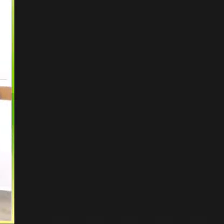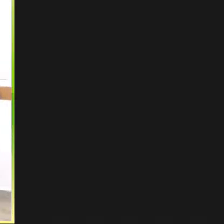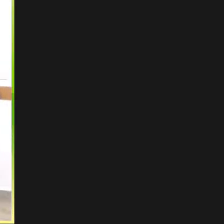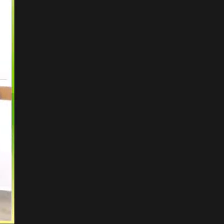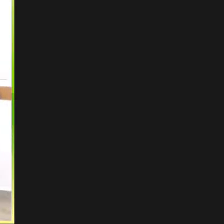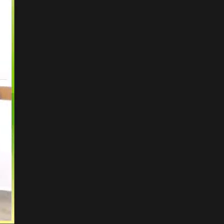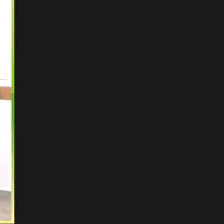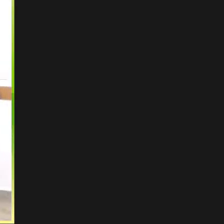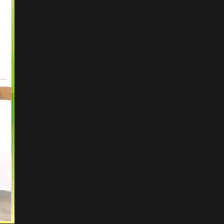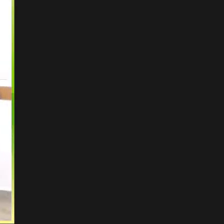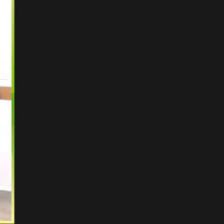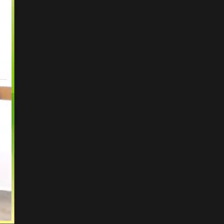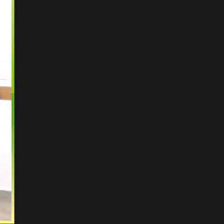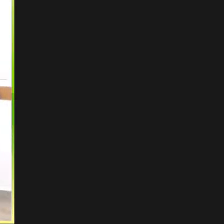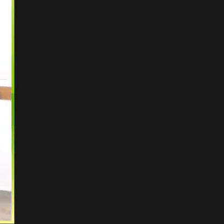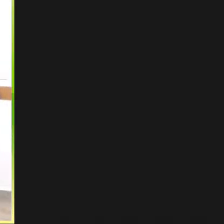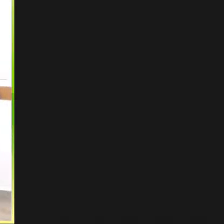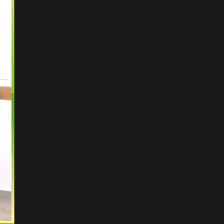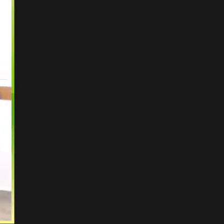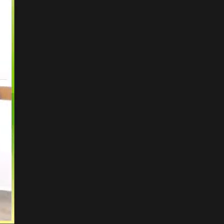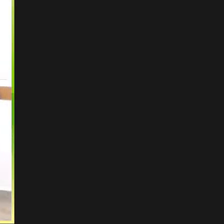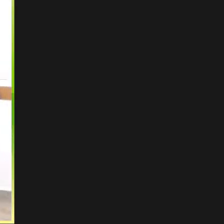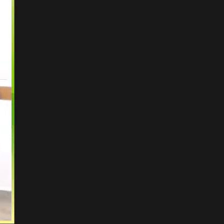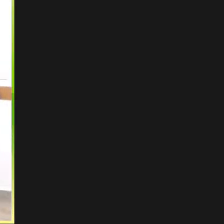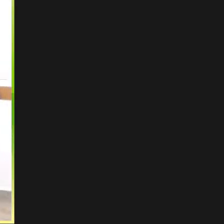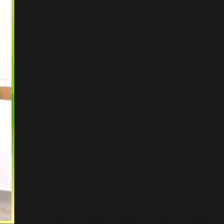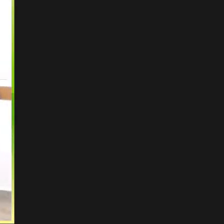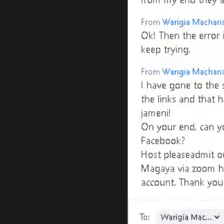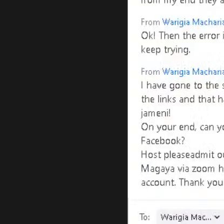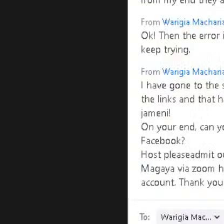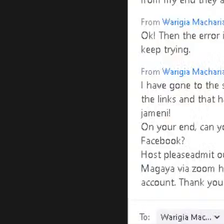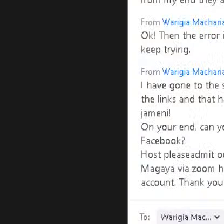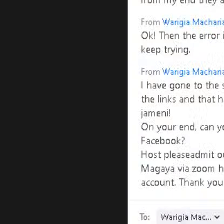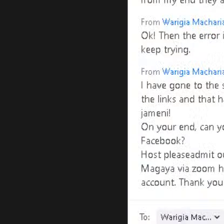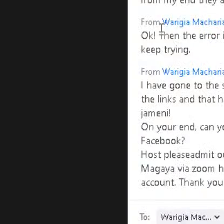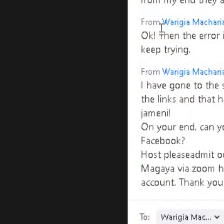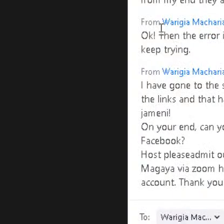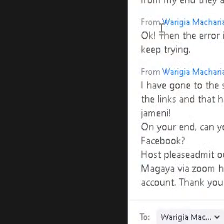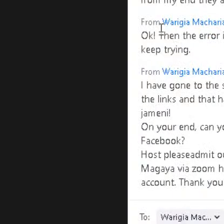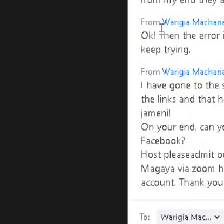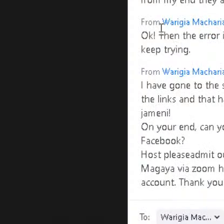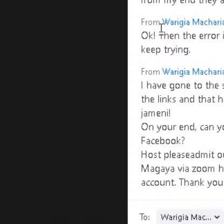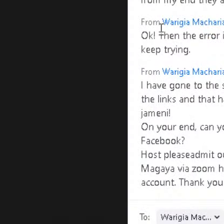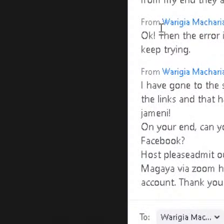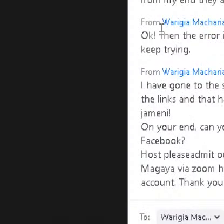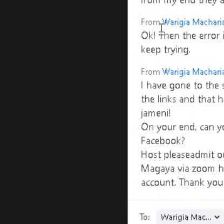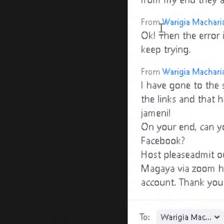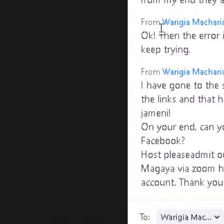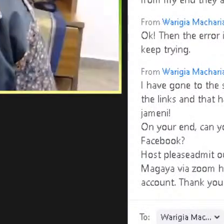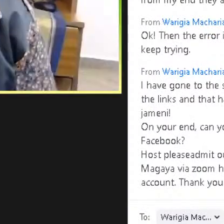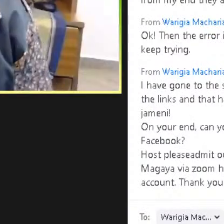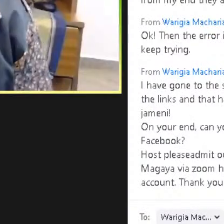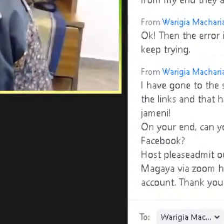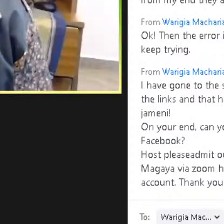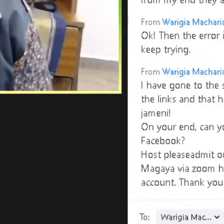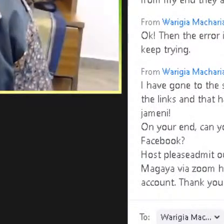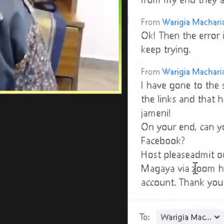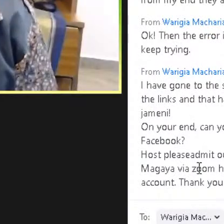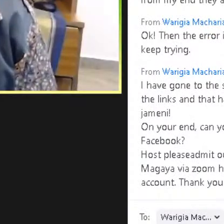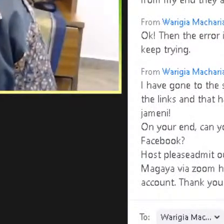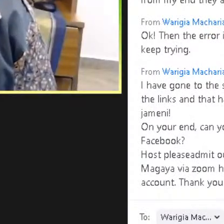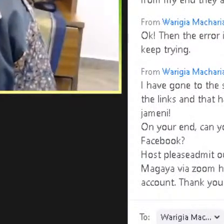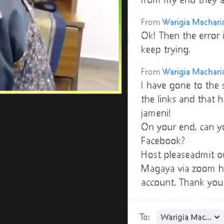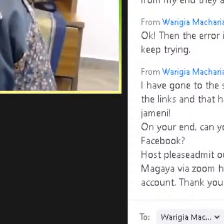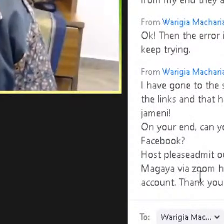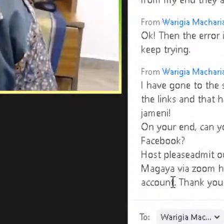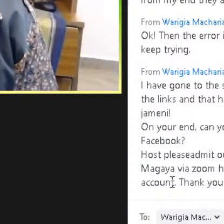is promoted online and all throughout all the media. Mine is really very simple. Is to actually acknowledge, because I don't have time